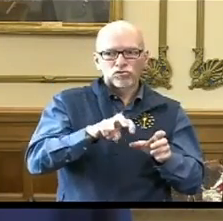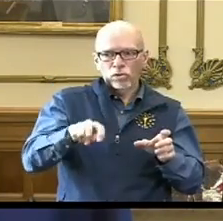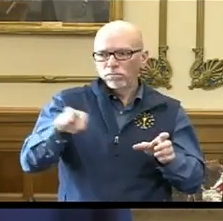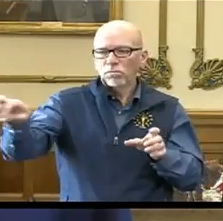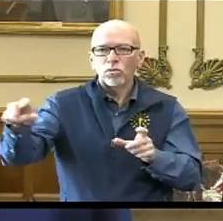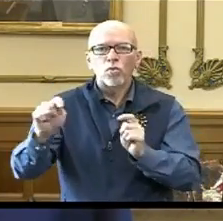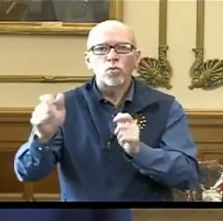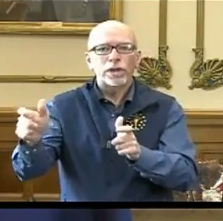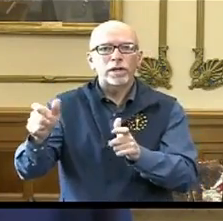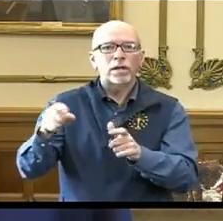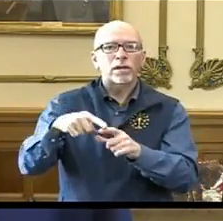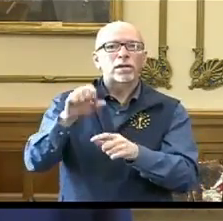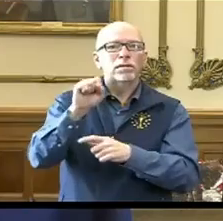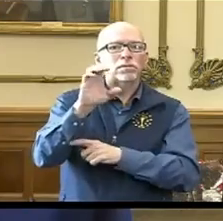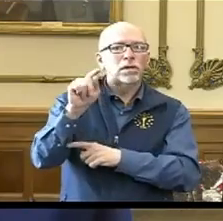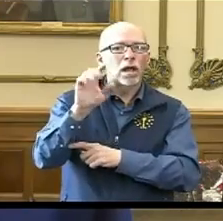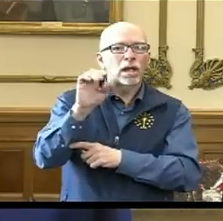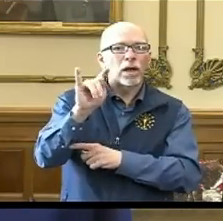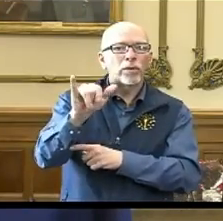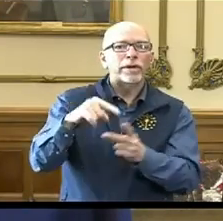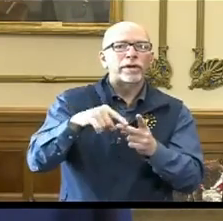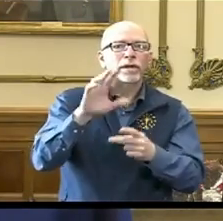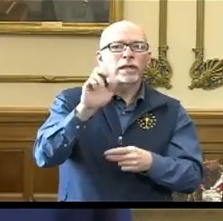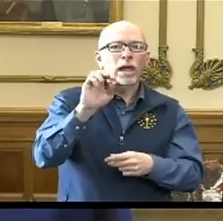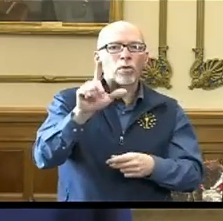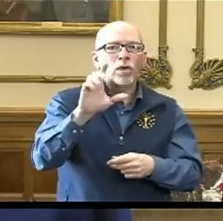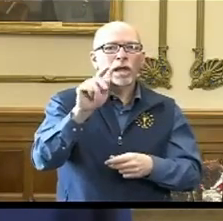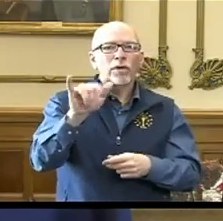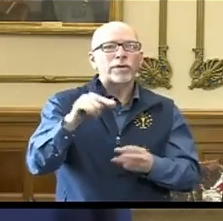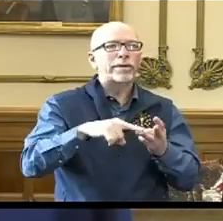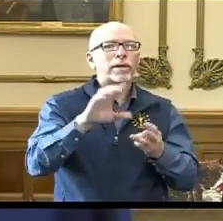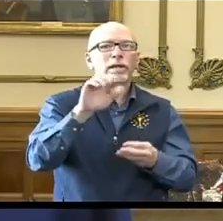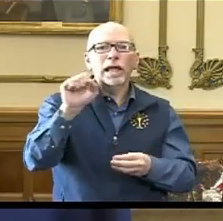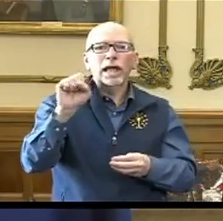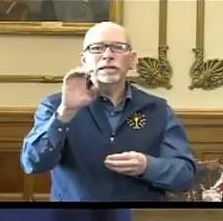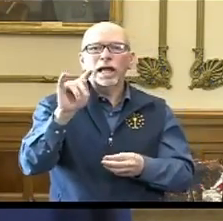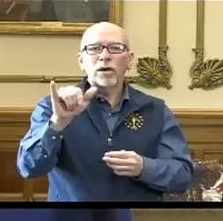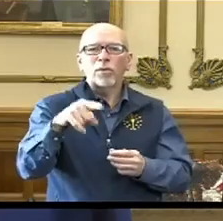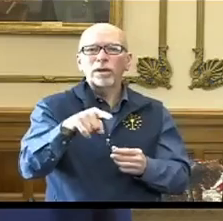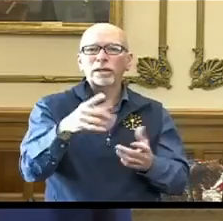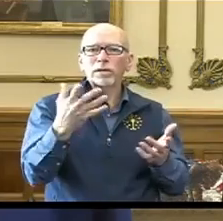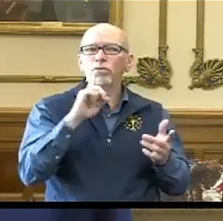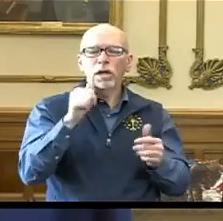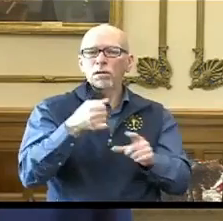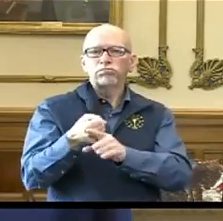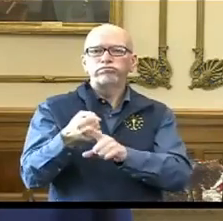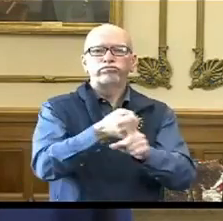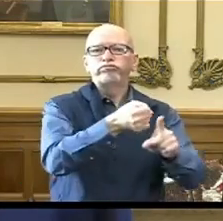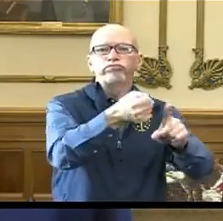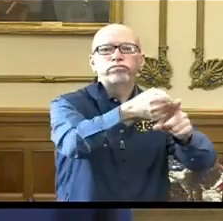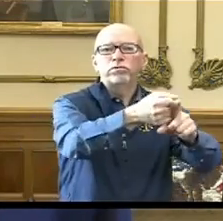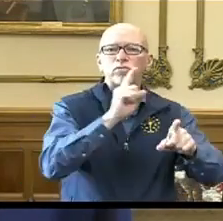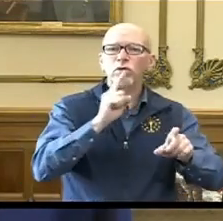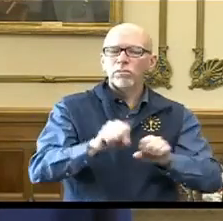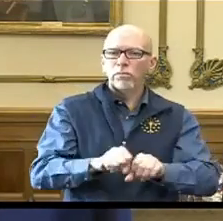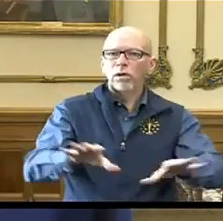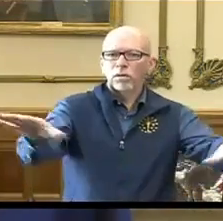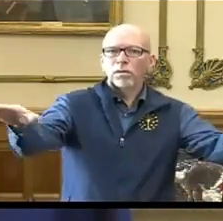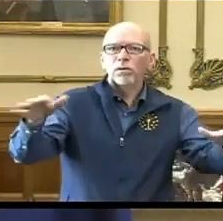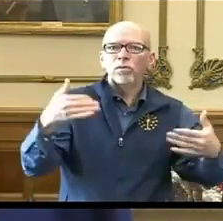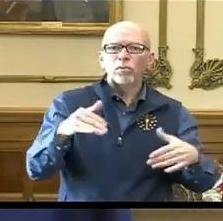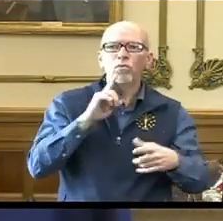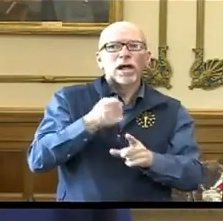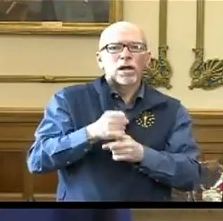a Scott County or a Carroll County or a Cass County, and so it really has an effect on